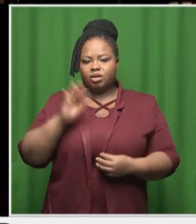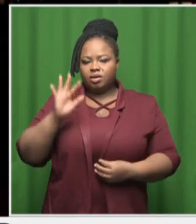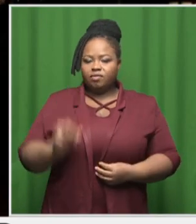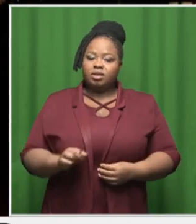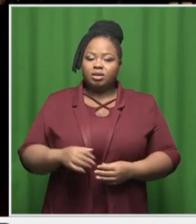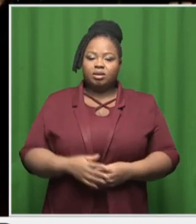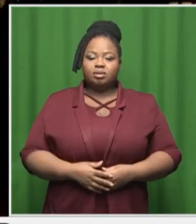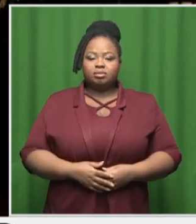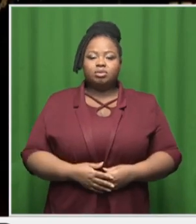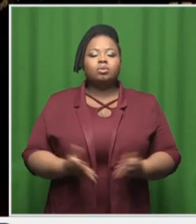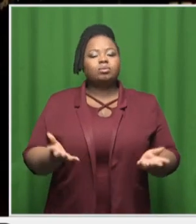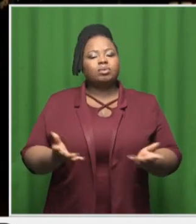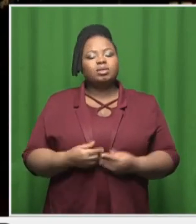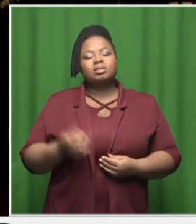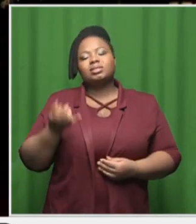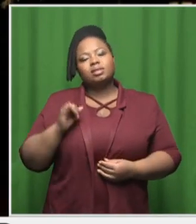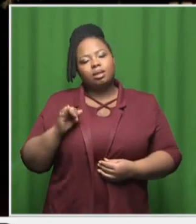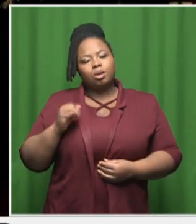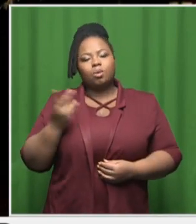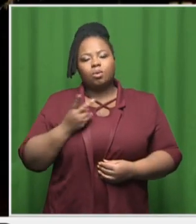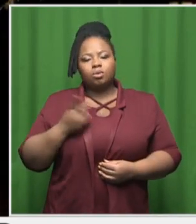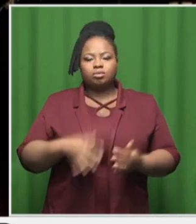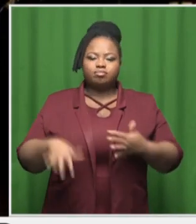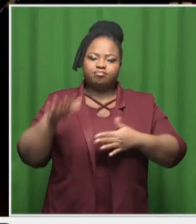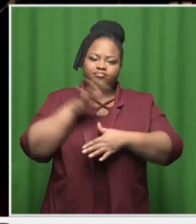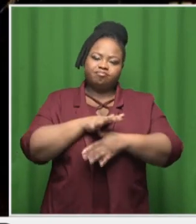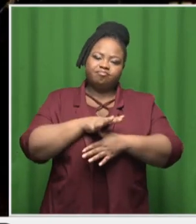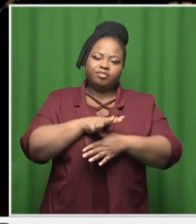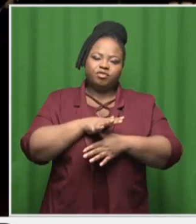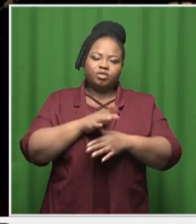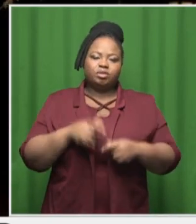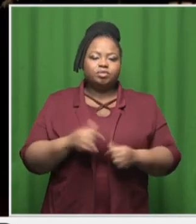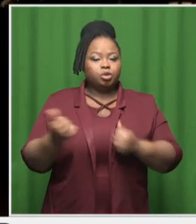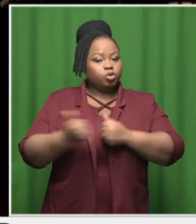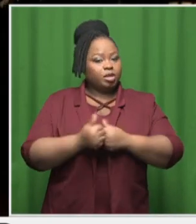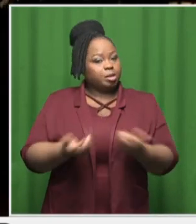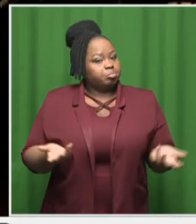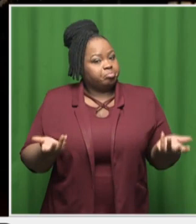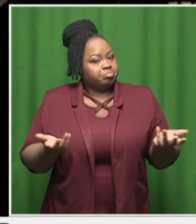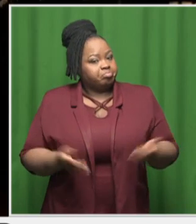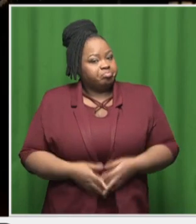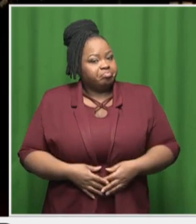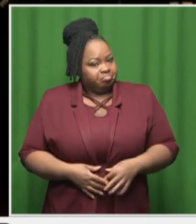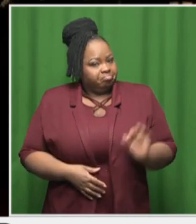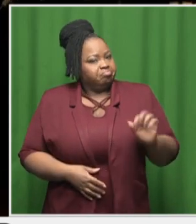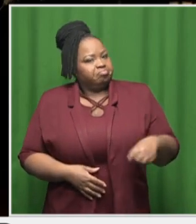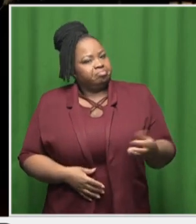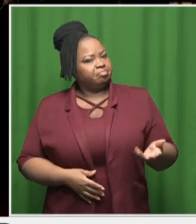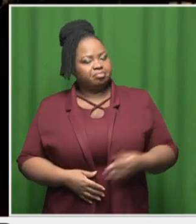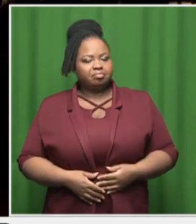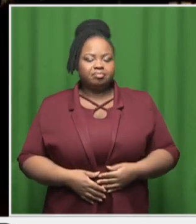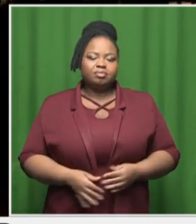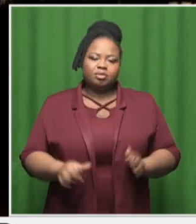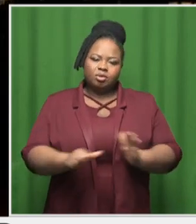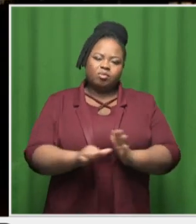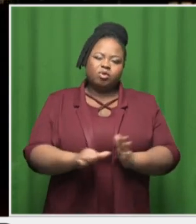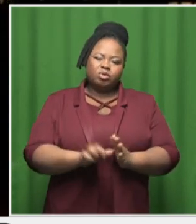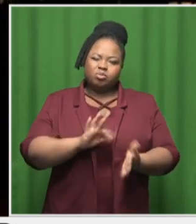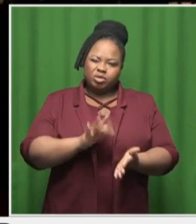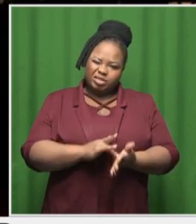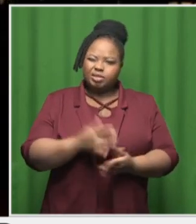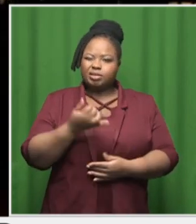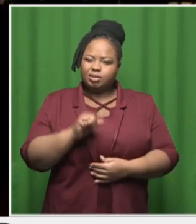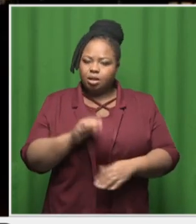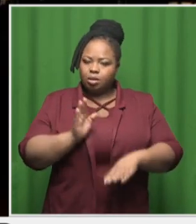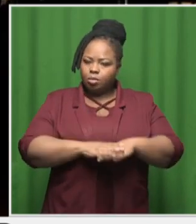great thing is we still have the core of that squad together. So, some key positions that we still need to